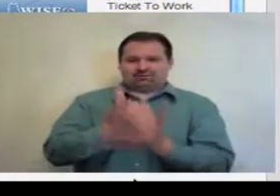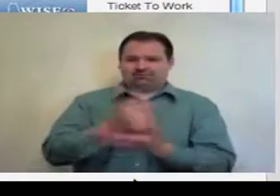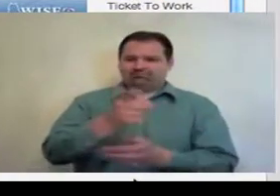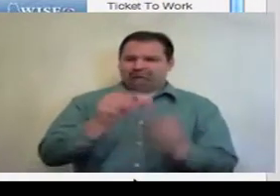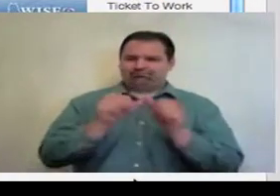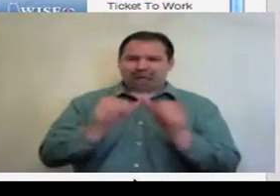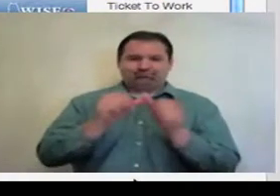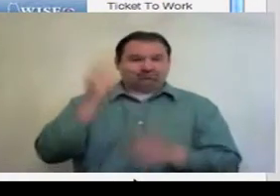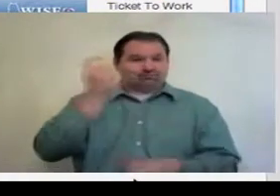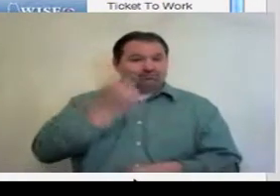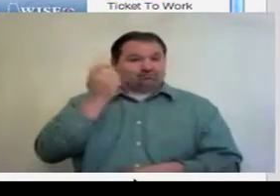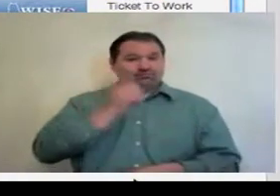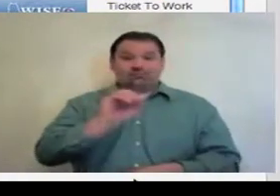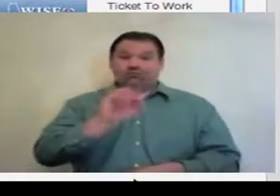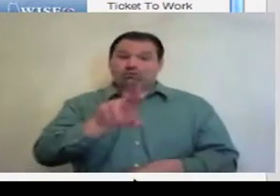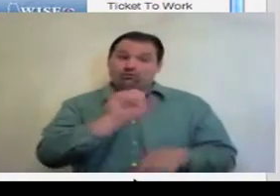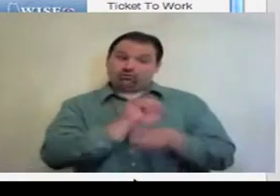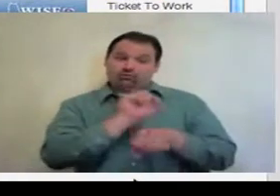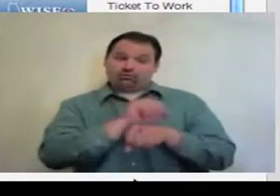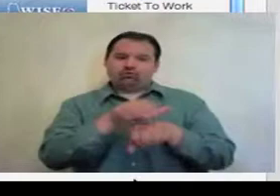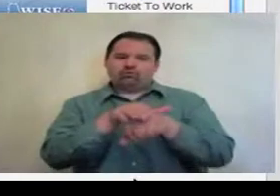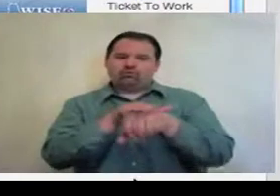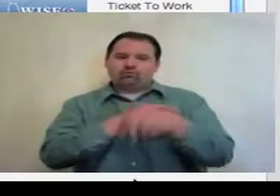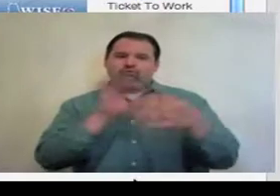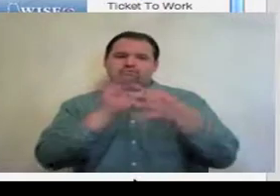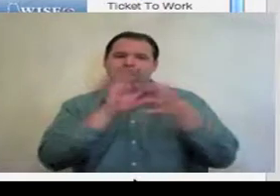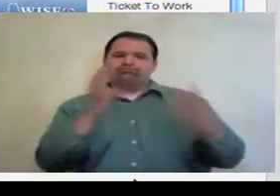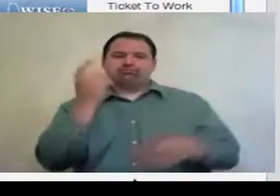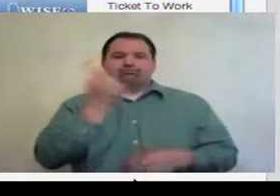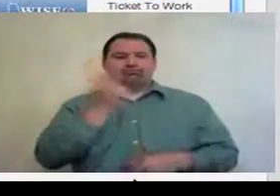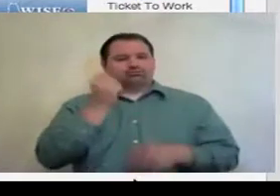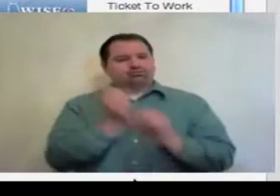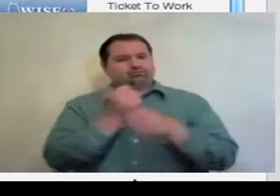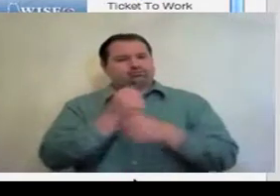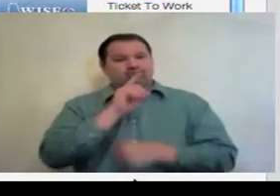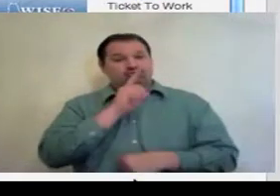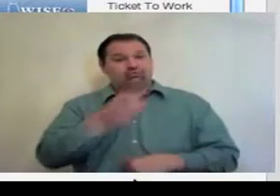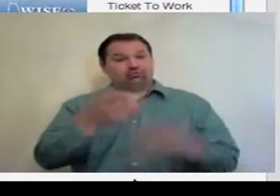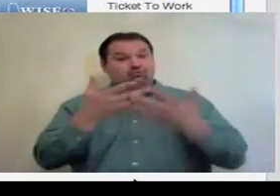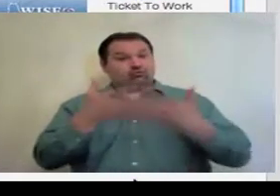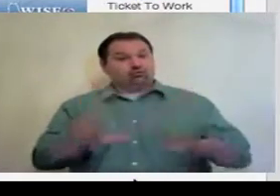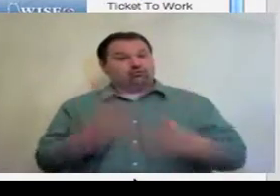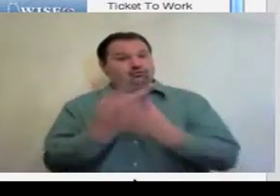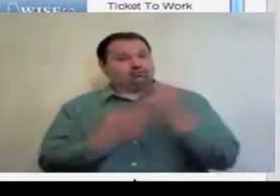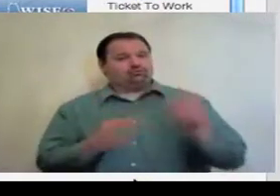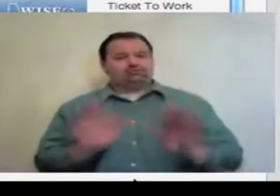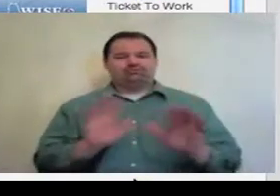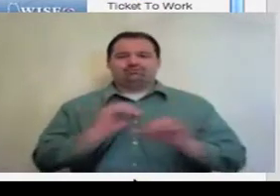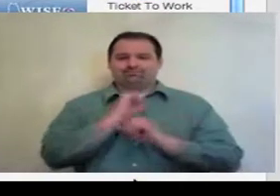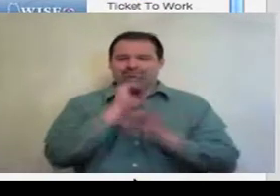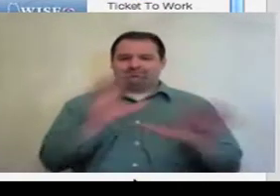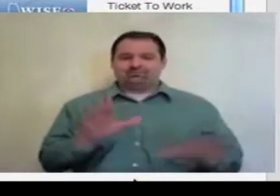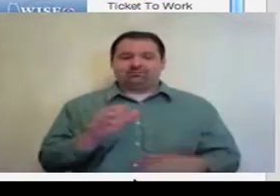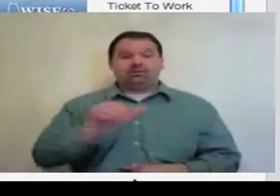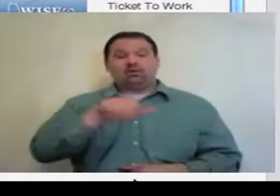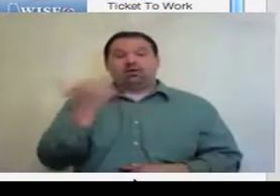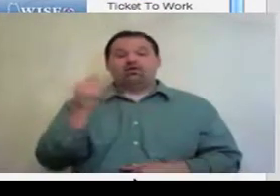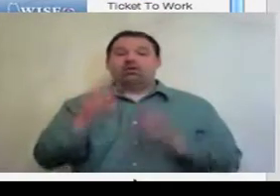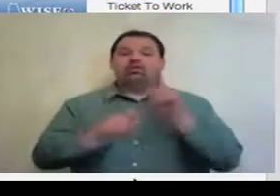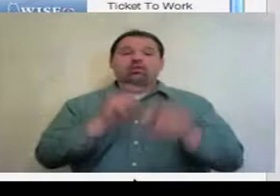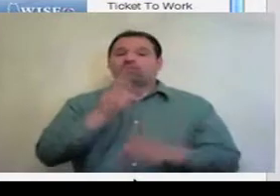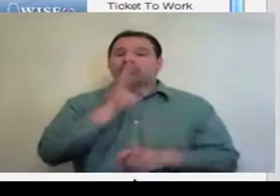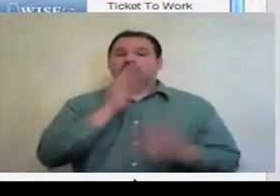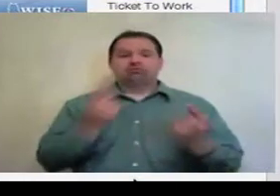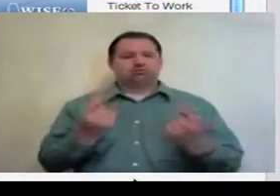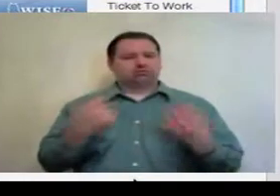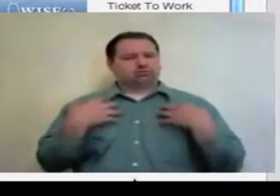Social Security or to work your way slowly off benefits so that you're not just left with nothing. Some of the other questions that we hear